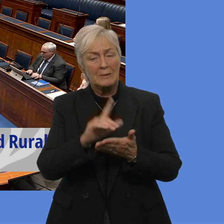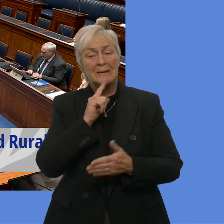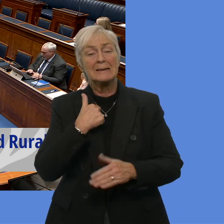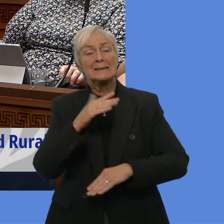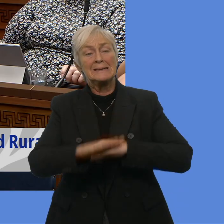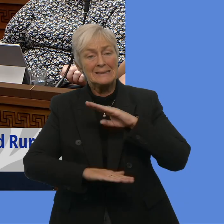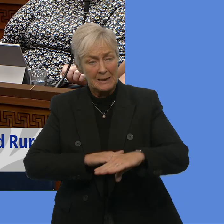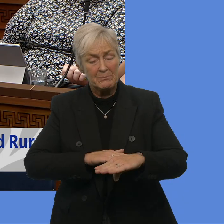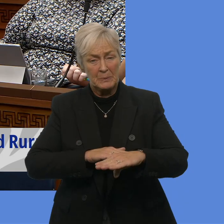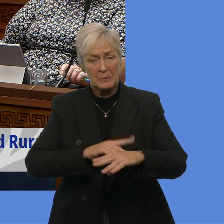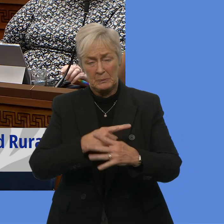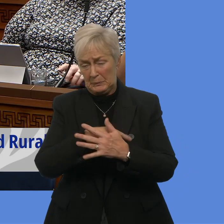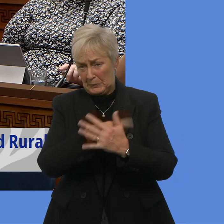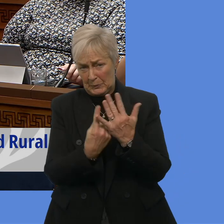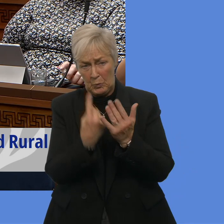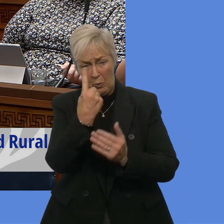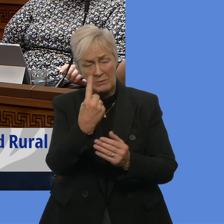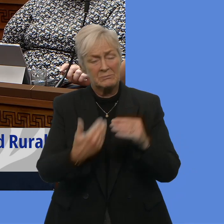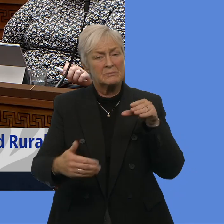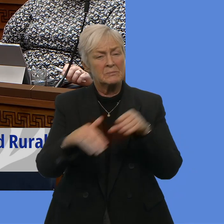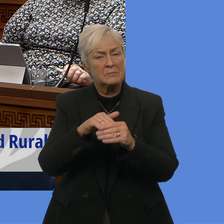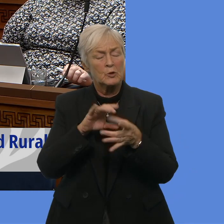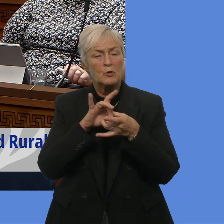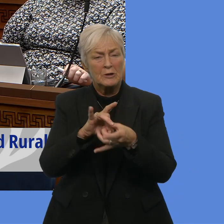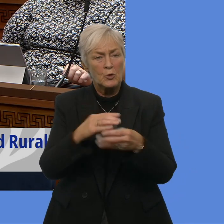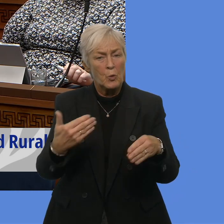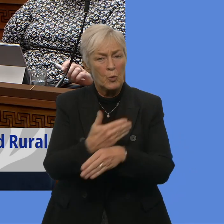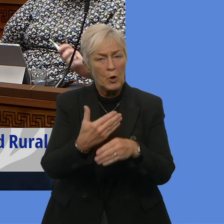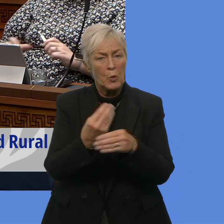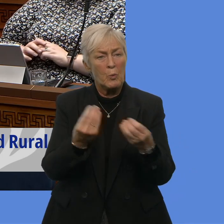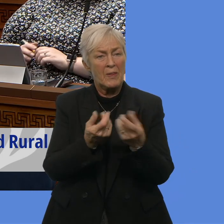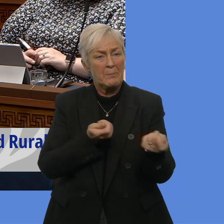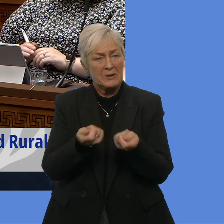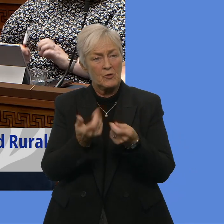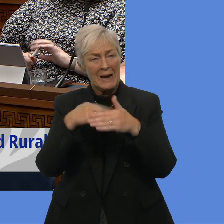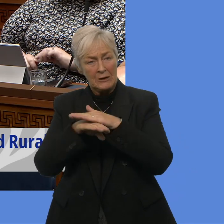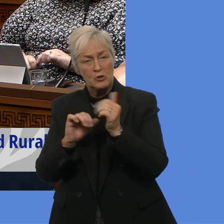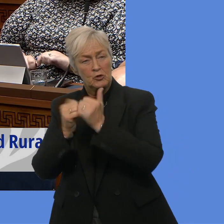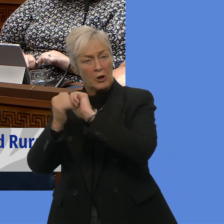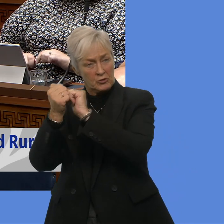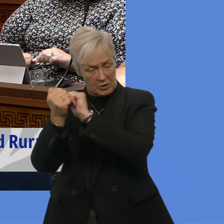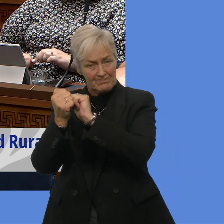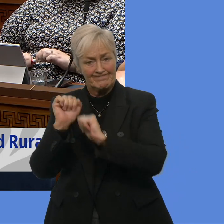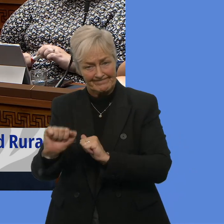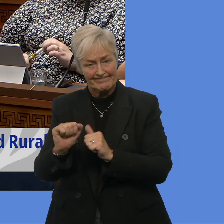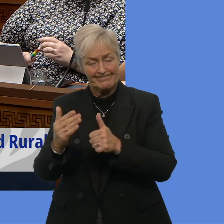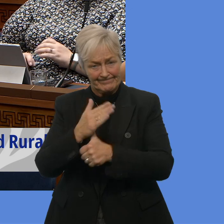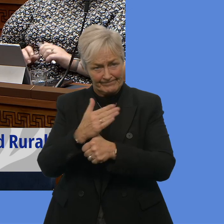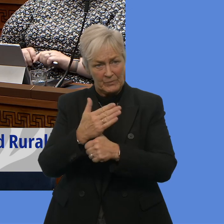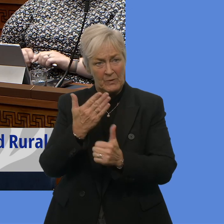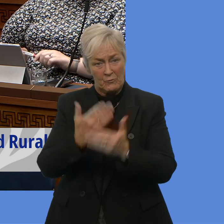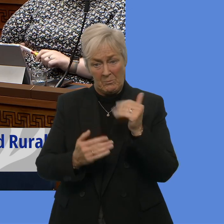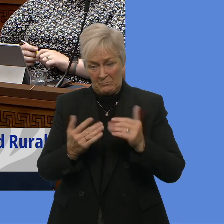are multifaceted. One is in relation to working with the Minister for Infrastructure and wastewater infrastructure, which is a key issue from question time